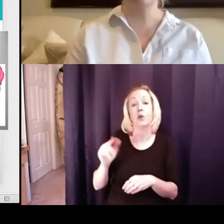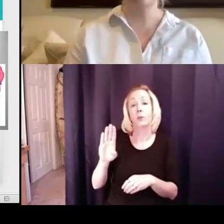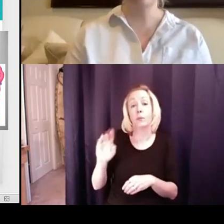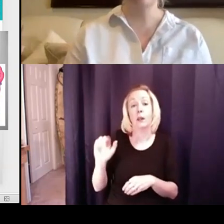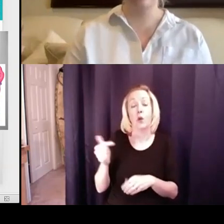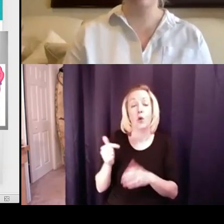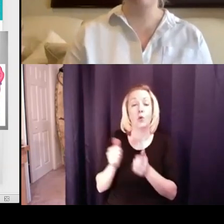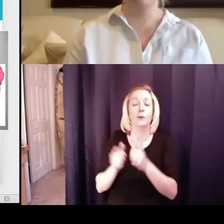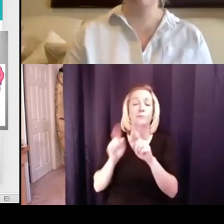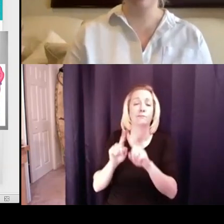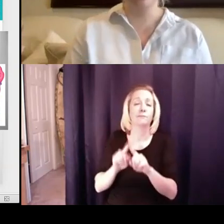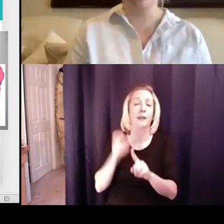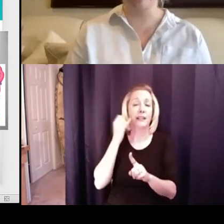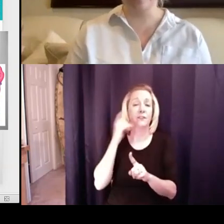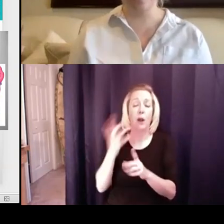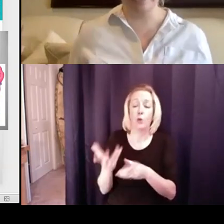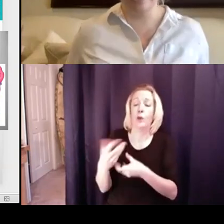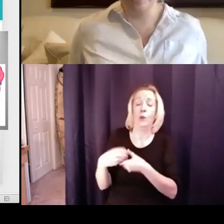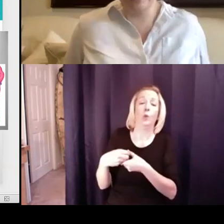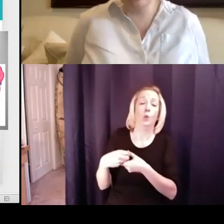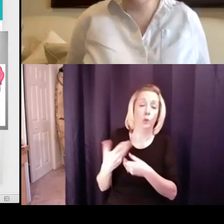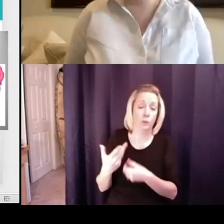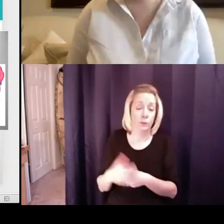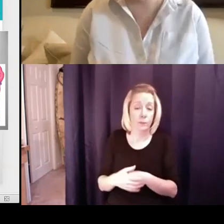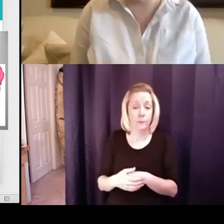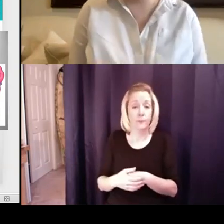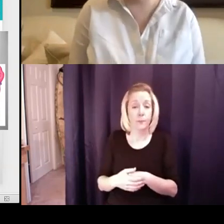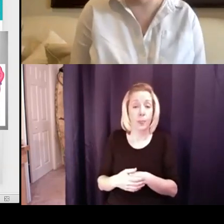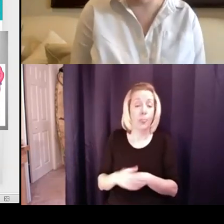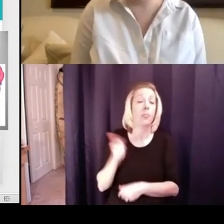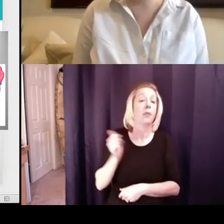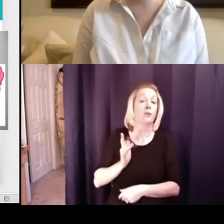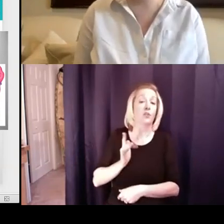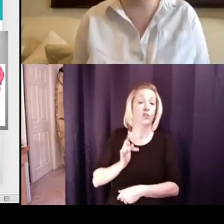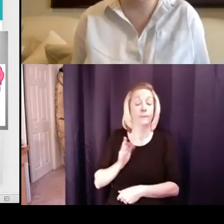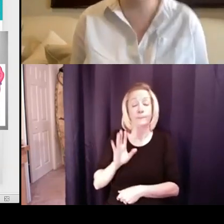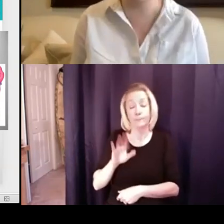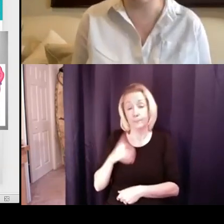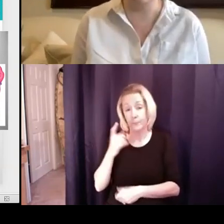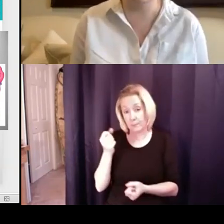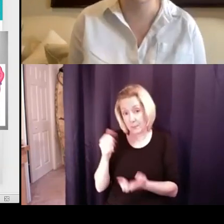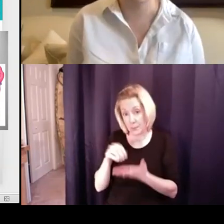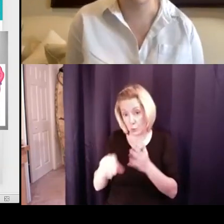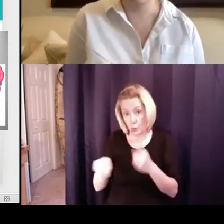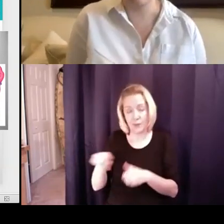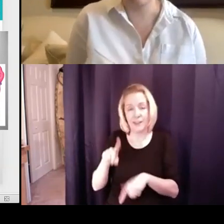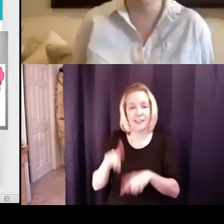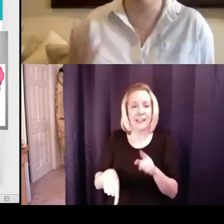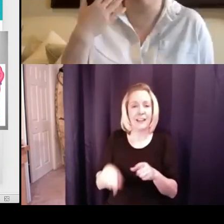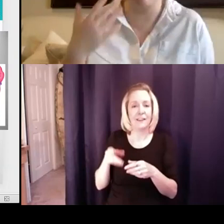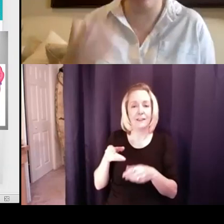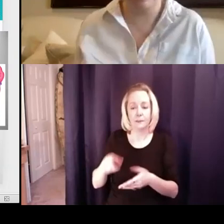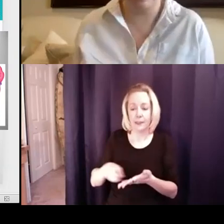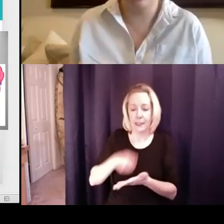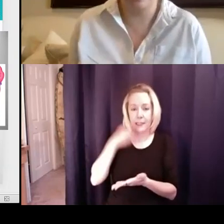on. Another favorite, so I included it, was that for many of my students, they're unable to eat. They